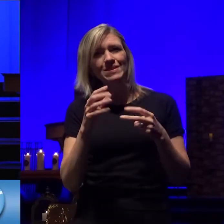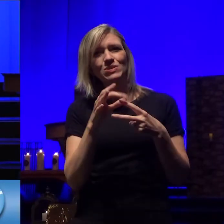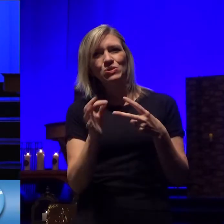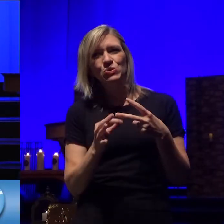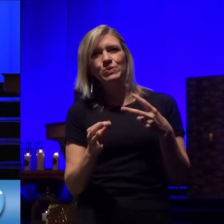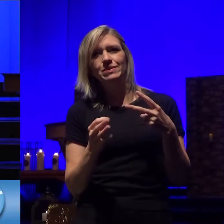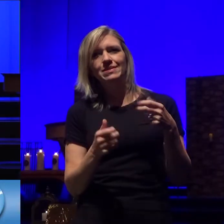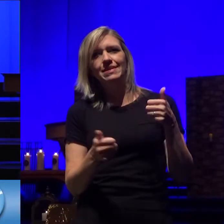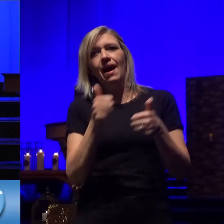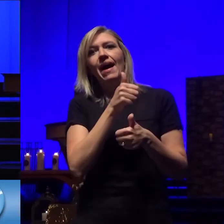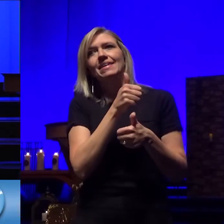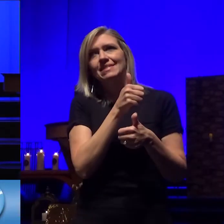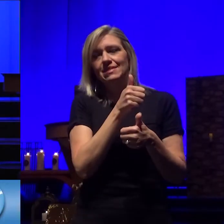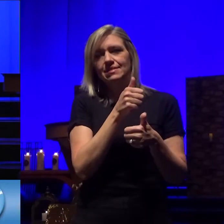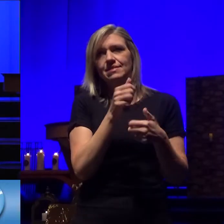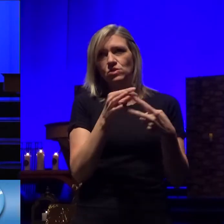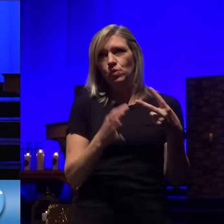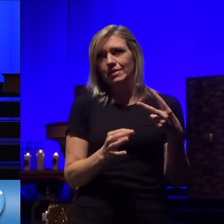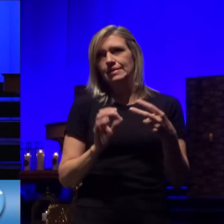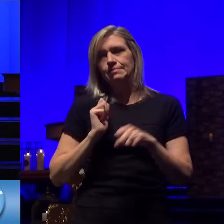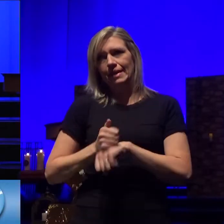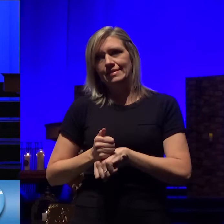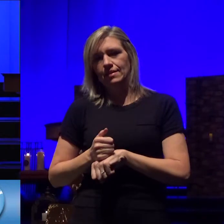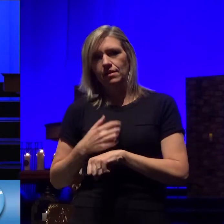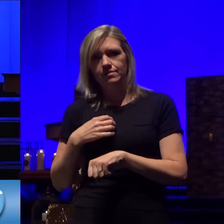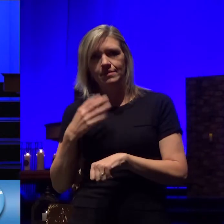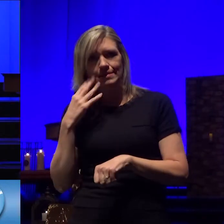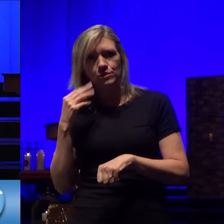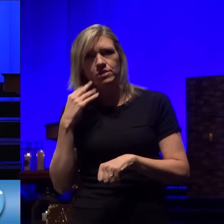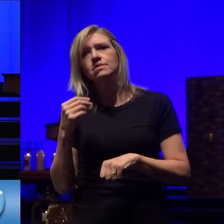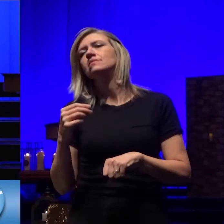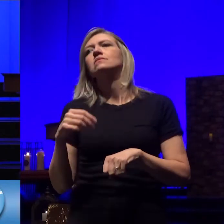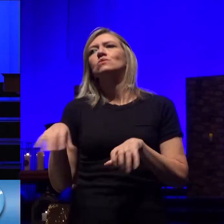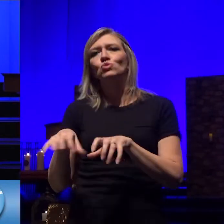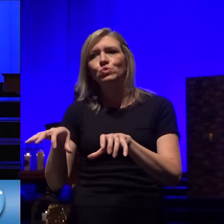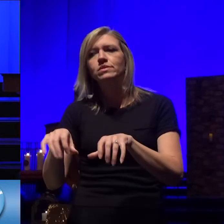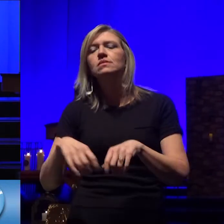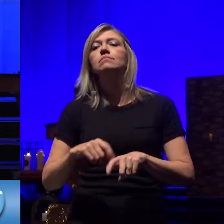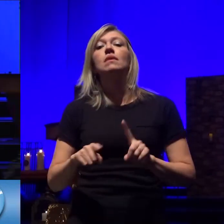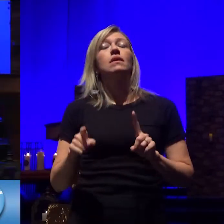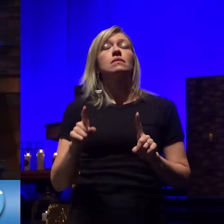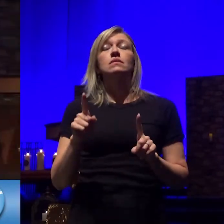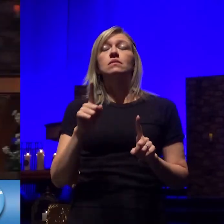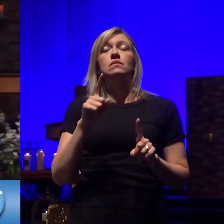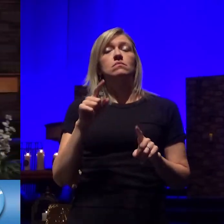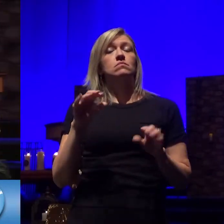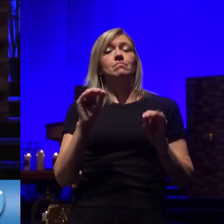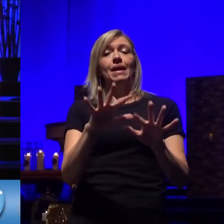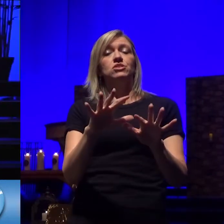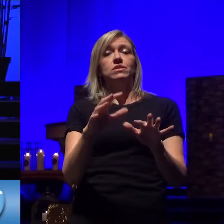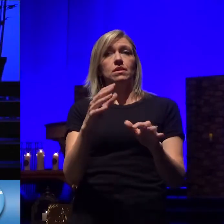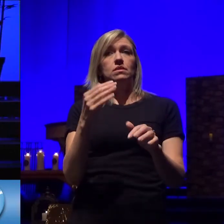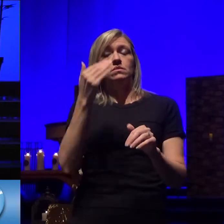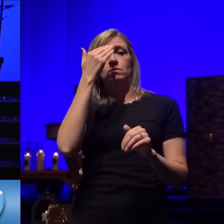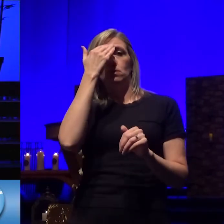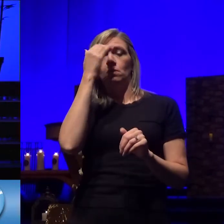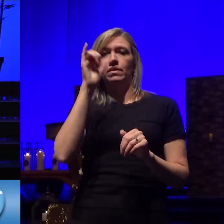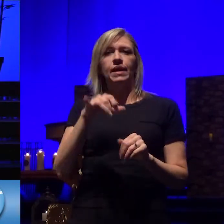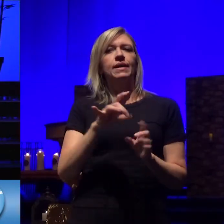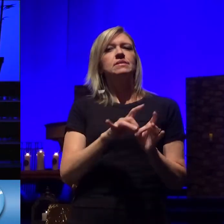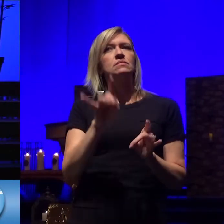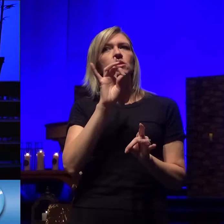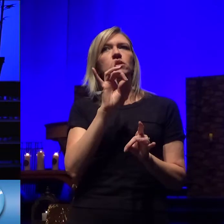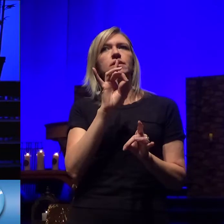highest choice based upon what we're trying to do. But part of the magic of the way of the Spirit is to know that it's ever available to